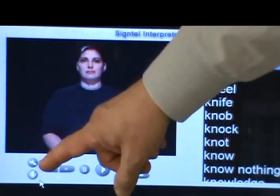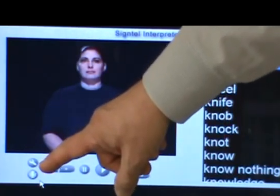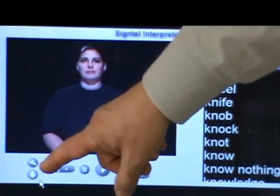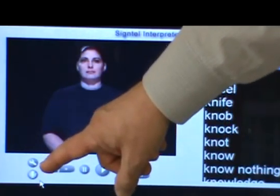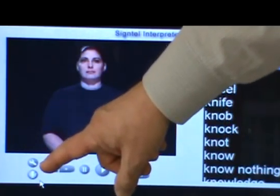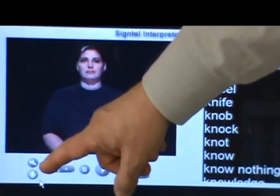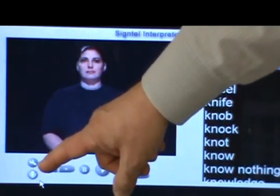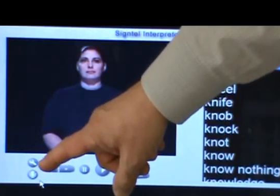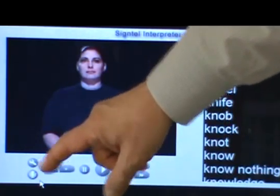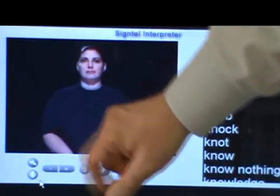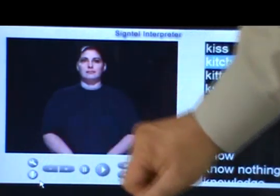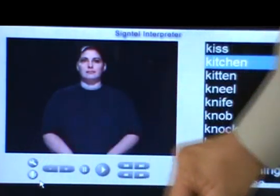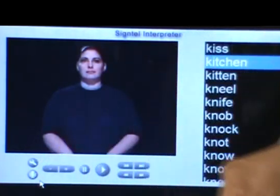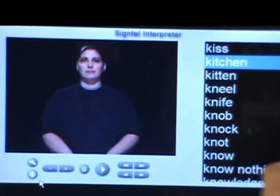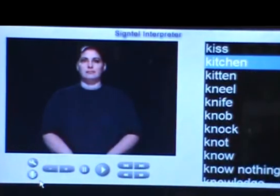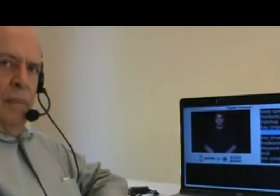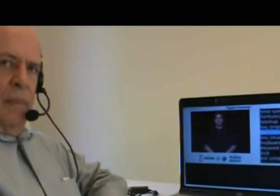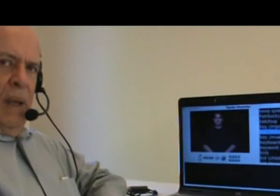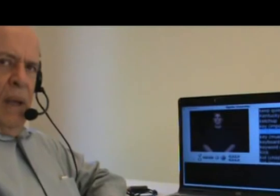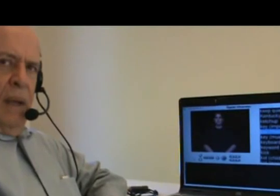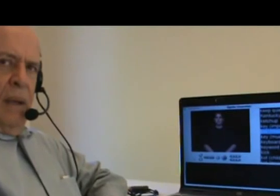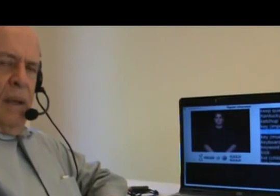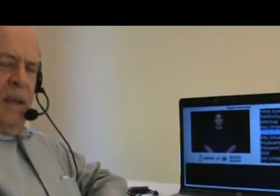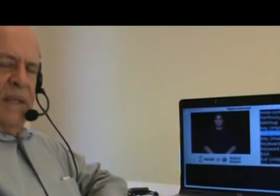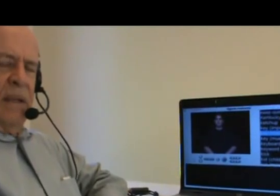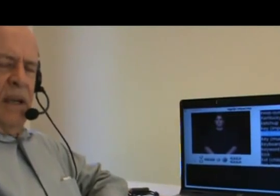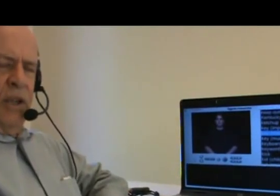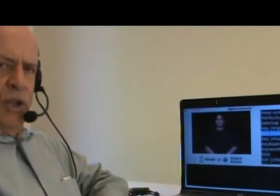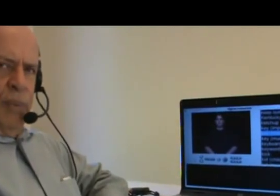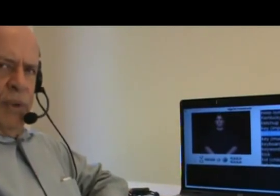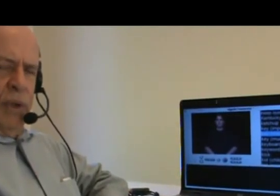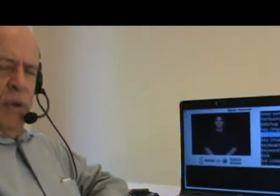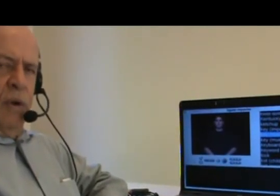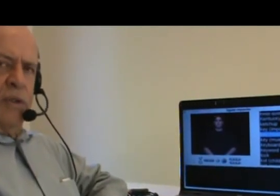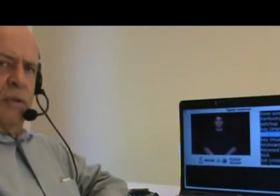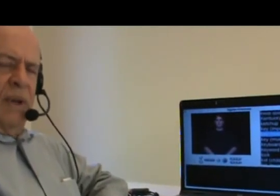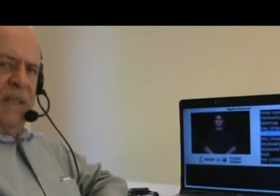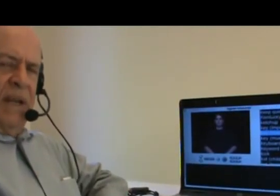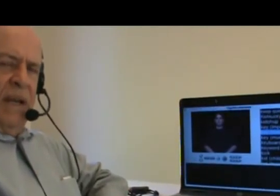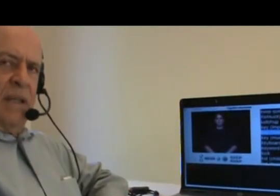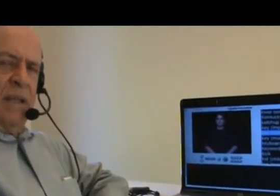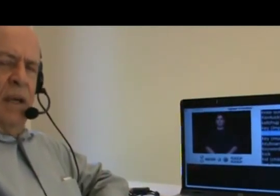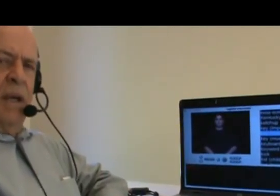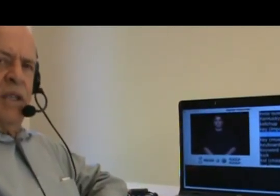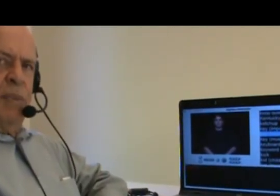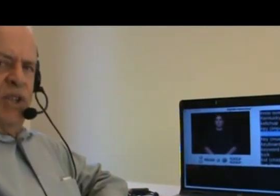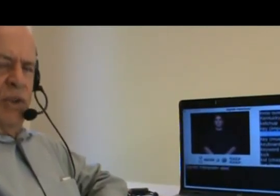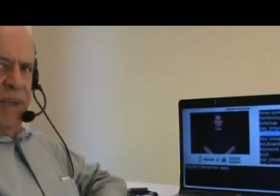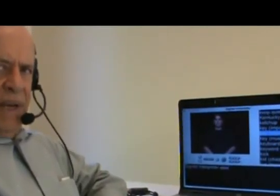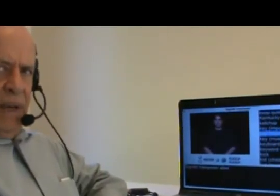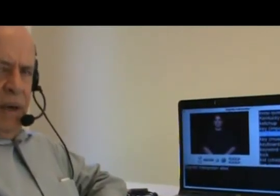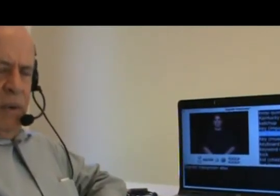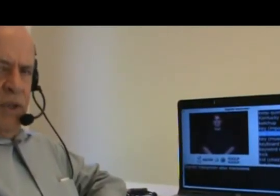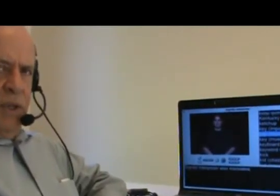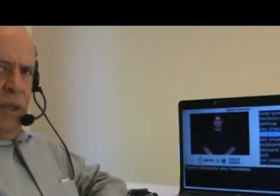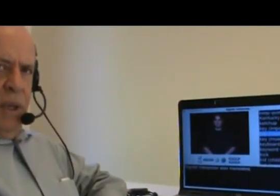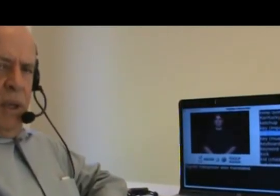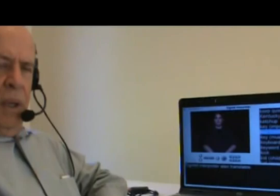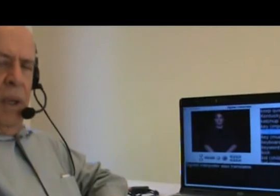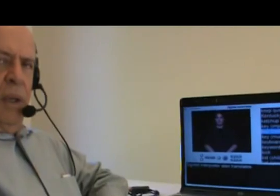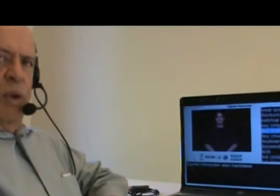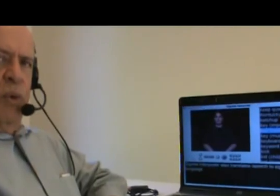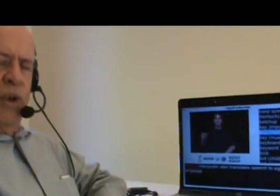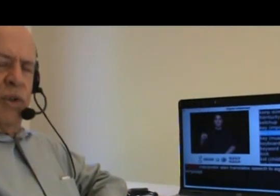left-hand side. Sintel interpreter also translates speech into sign language.